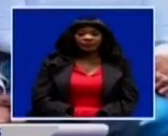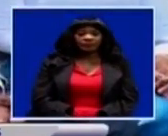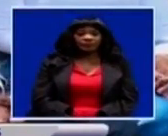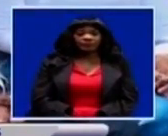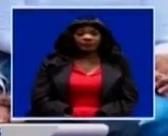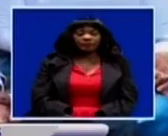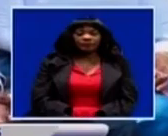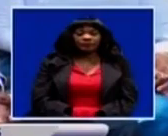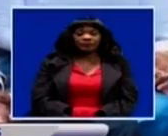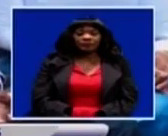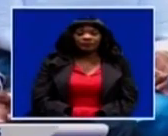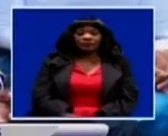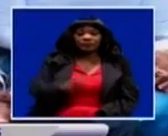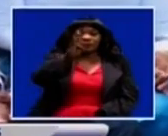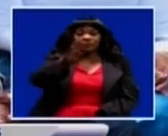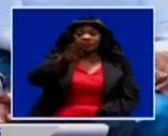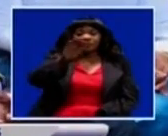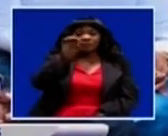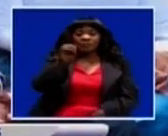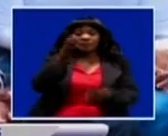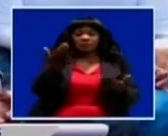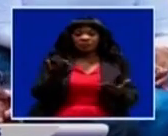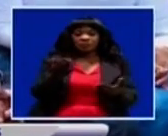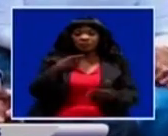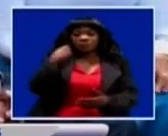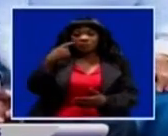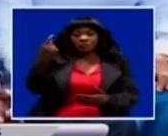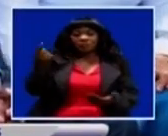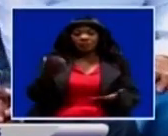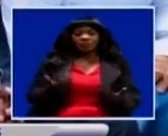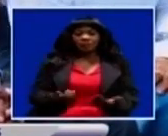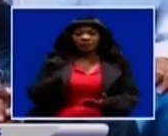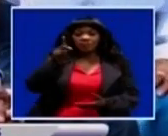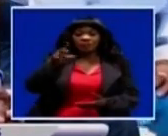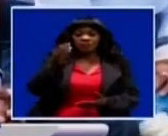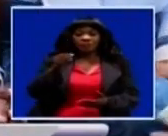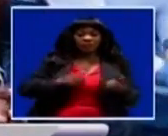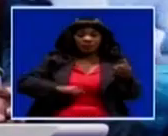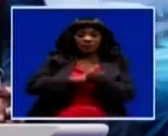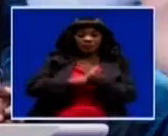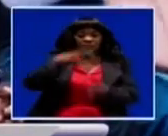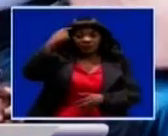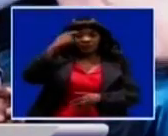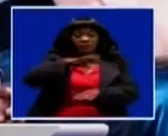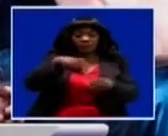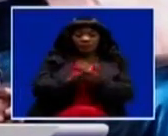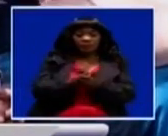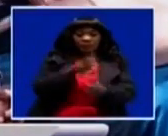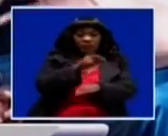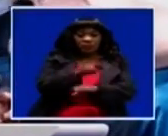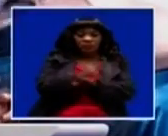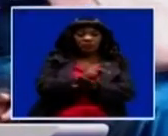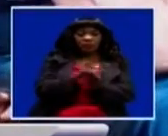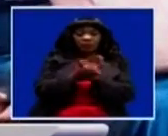The Barotse Royal Establishment BRE says it will support the PF government and ensure that all the projects